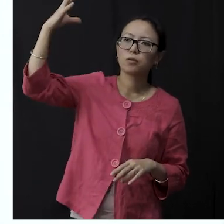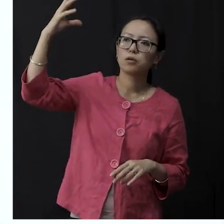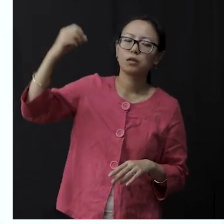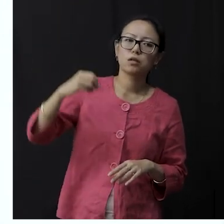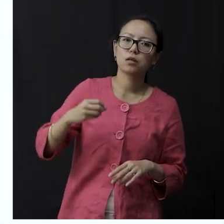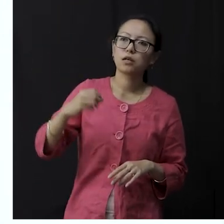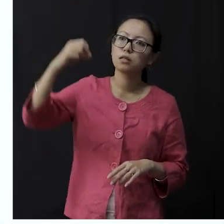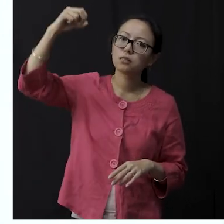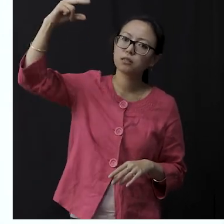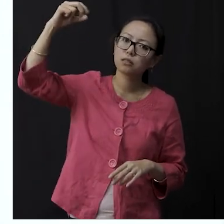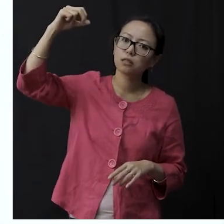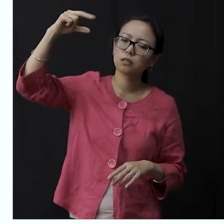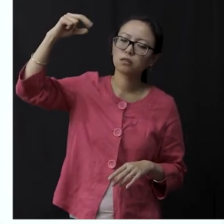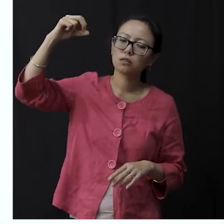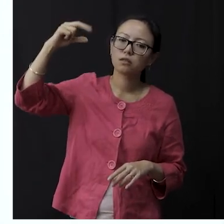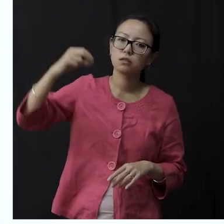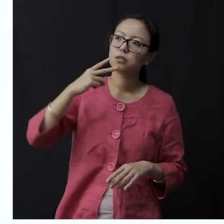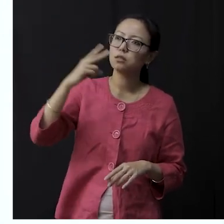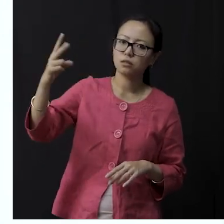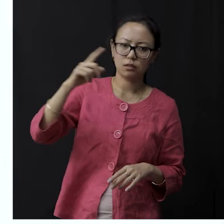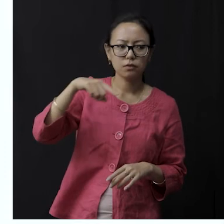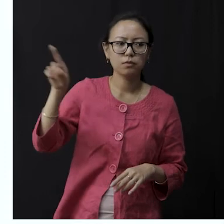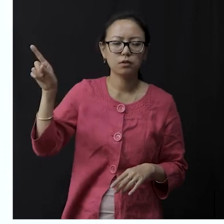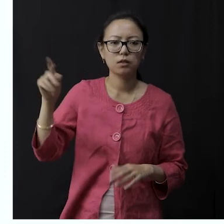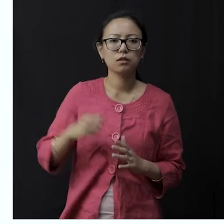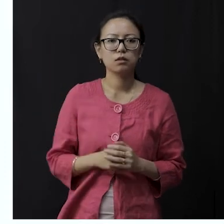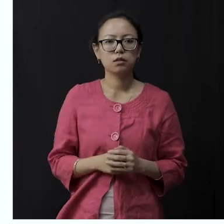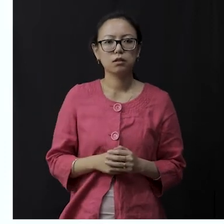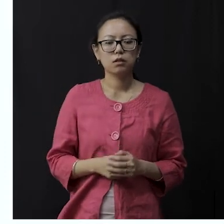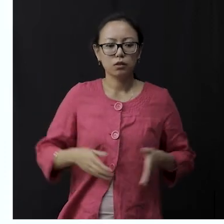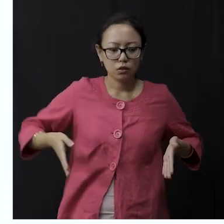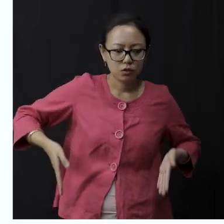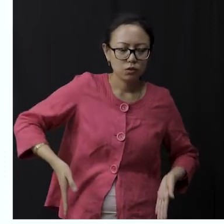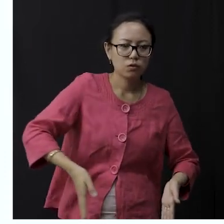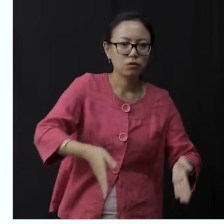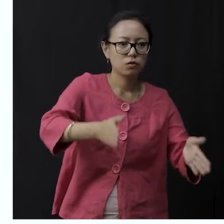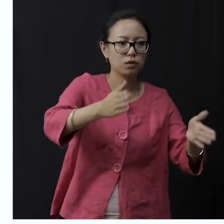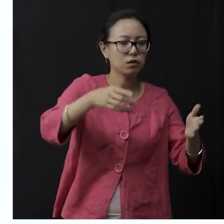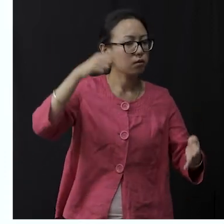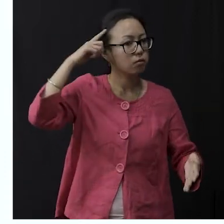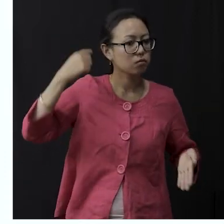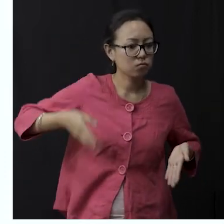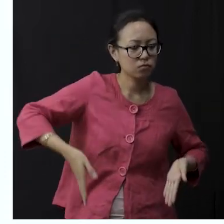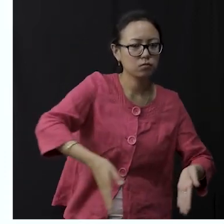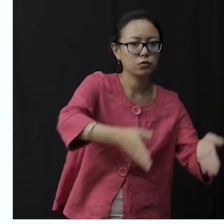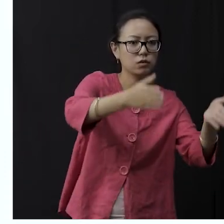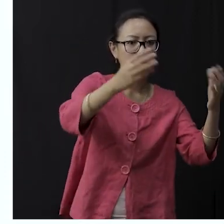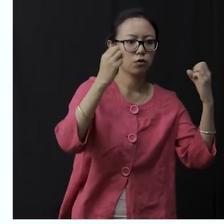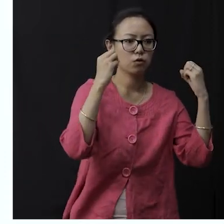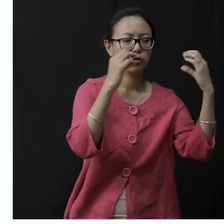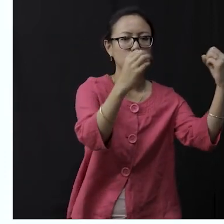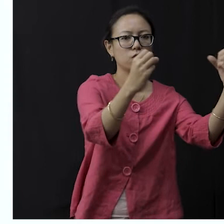right? We also see the streets lighted up. In the street, when you go for